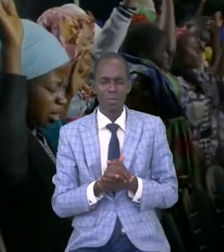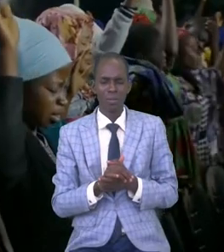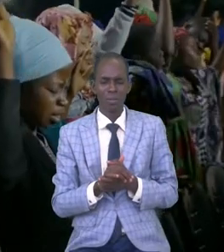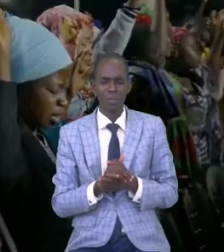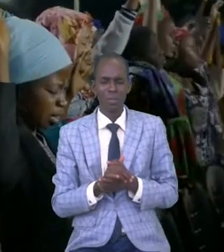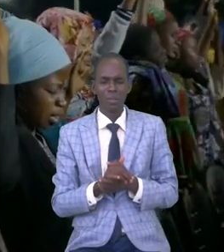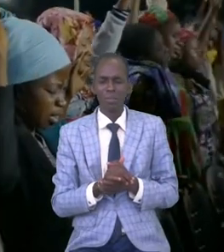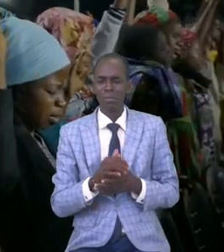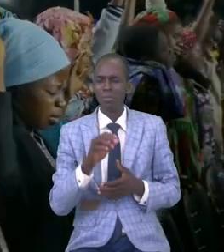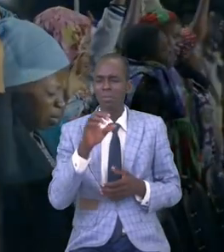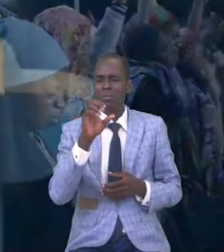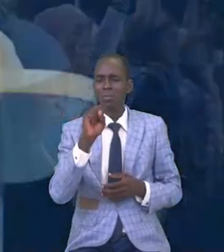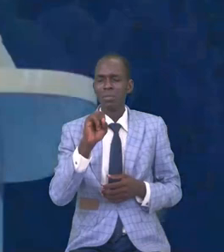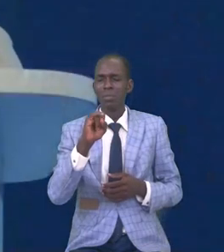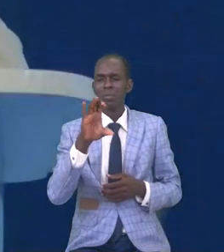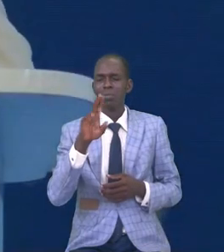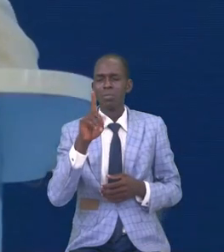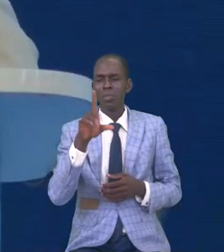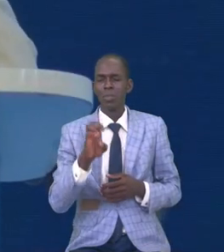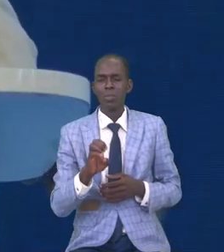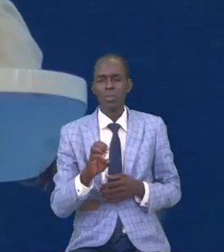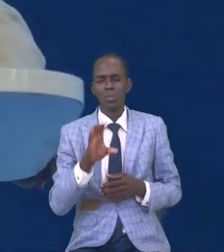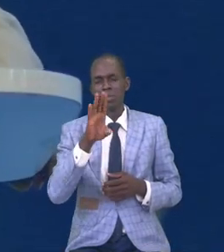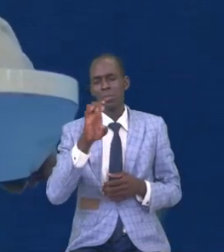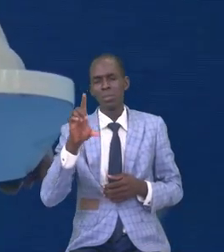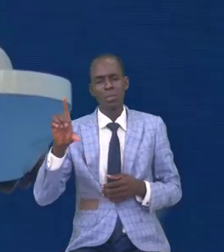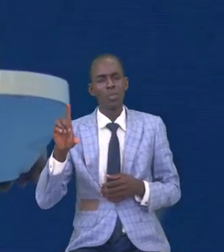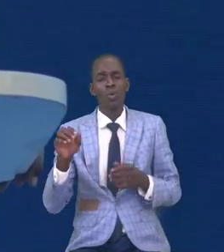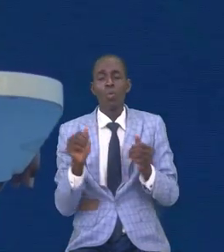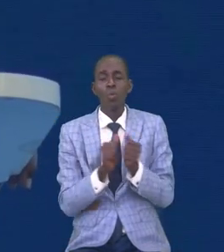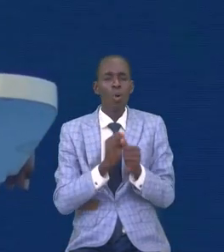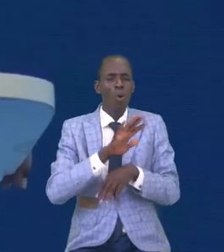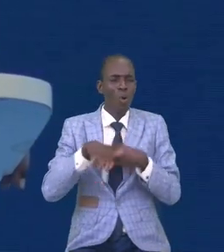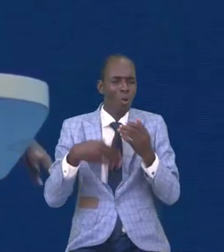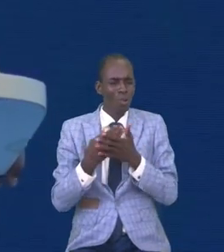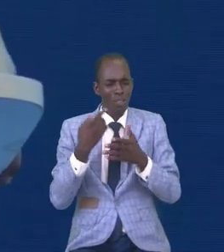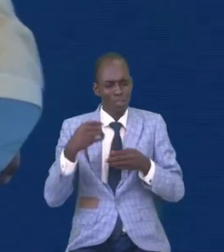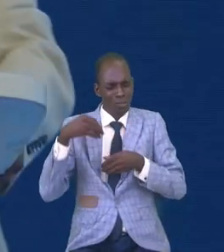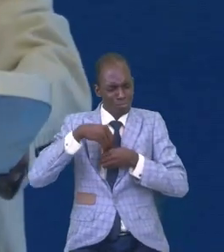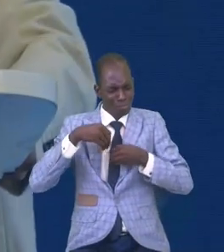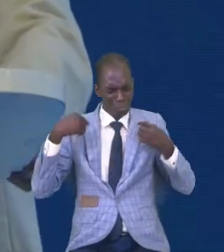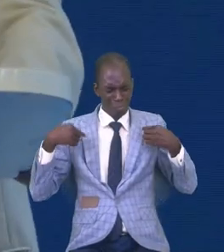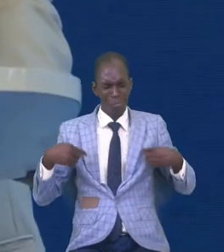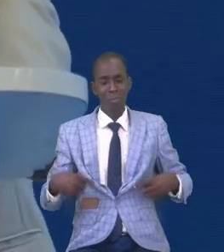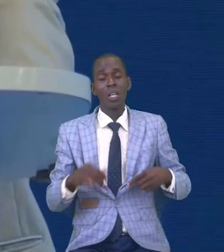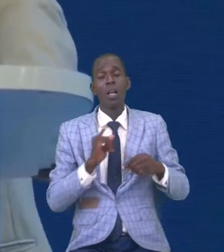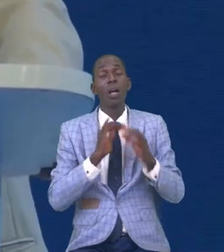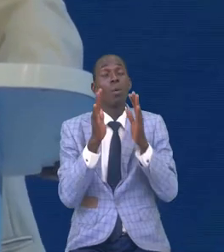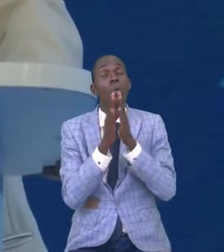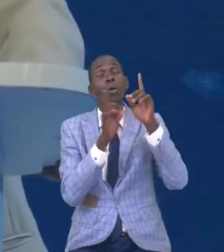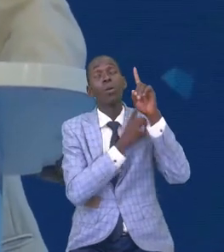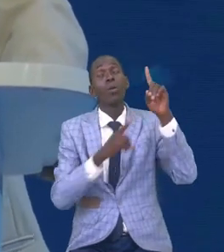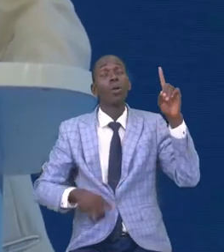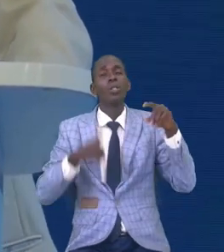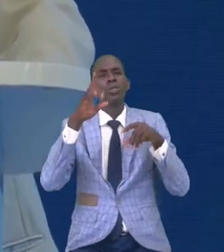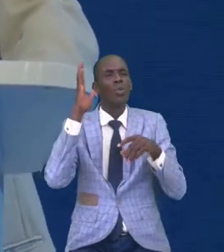Sickle cell, with all the attendant pain, I pray, Lord, you do